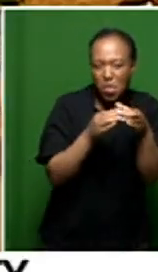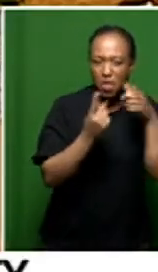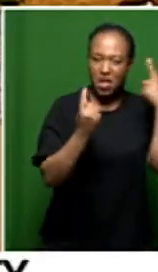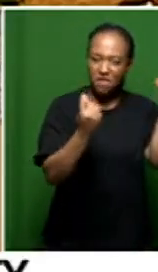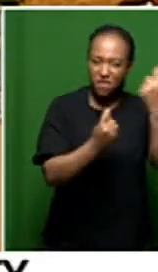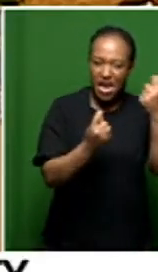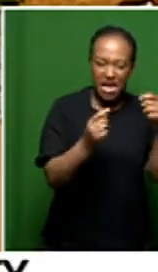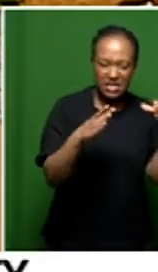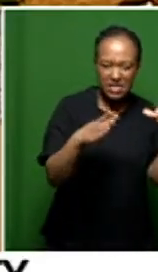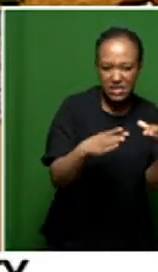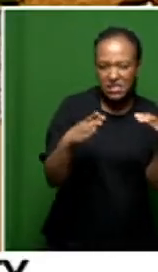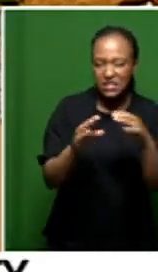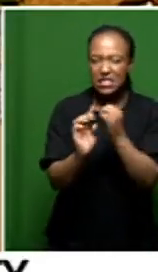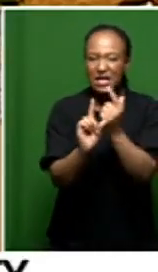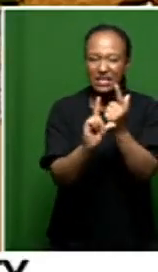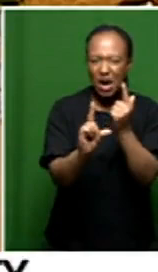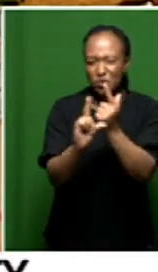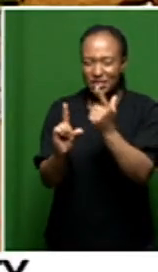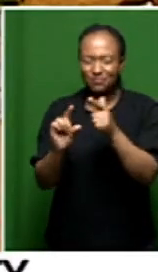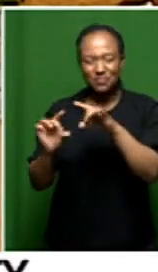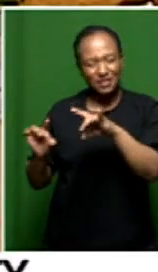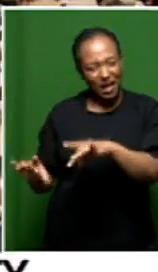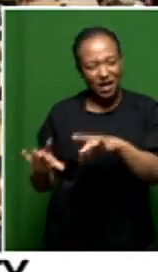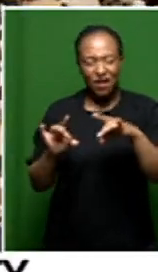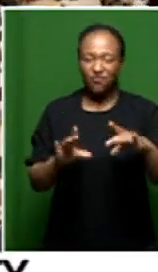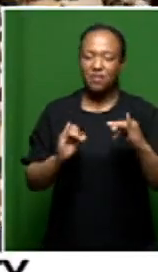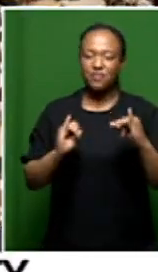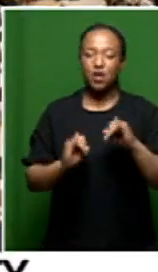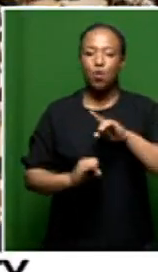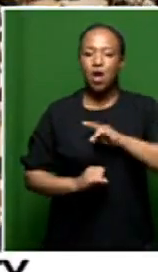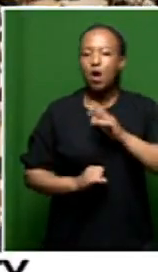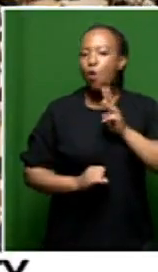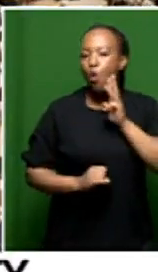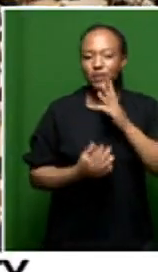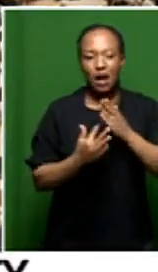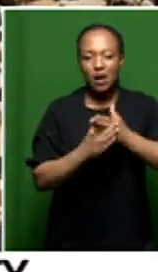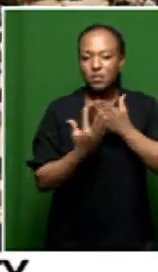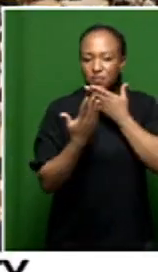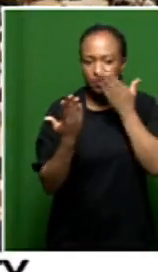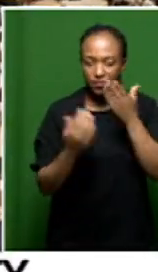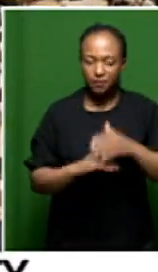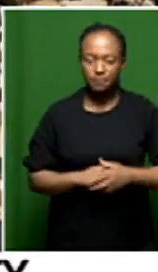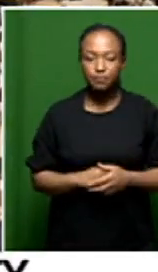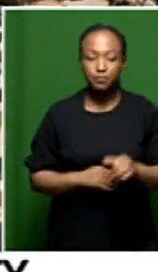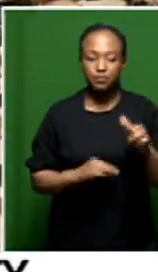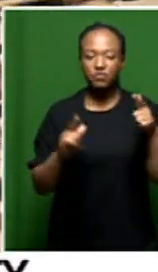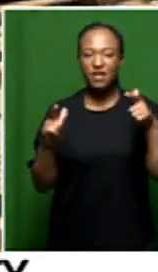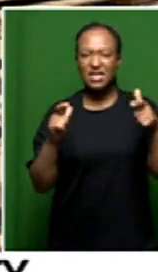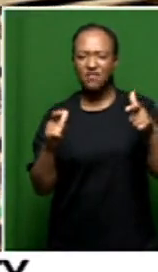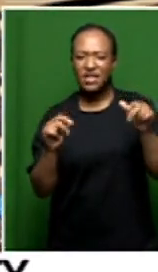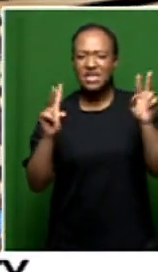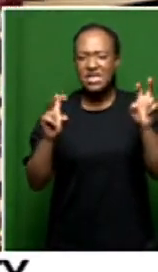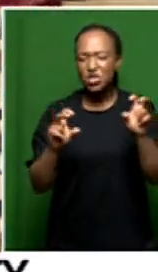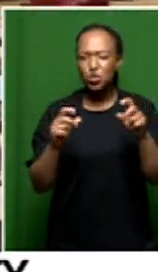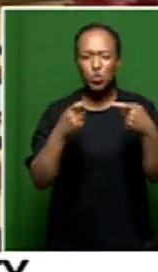villages, townships, suffered, like access to water. The two parties seldom agreed on pivotal governing issues like